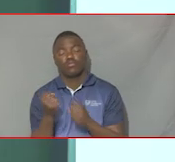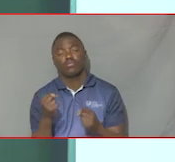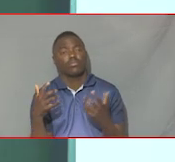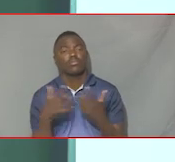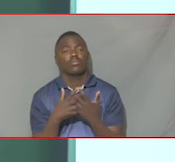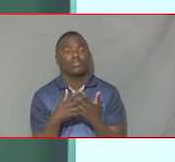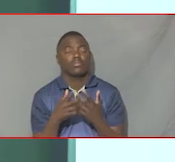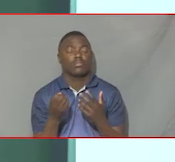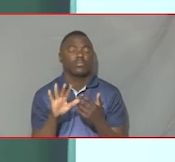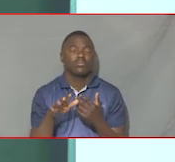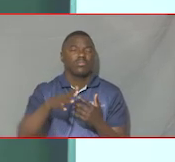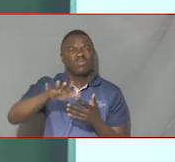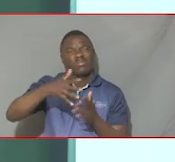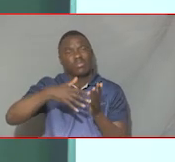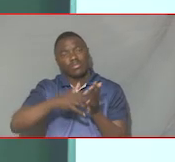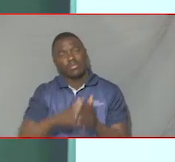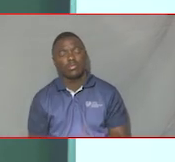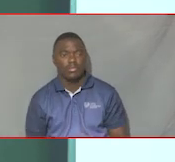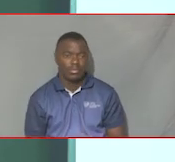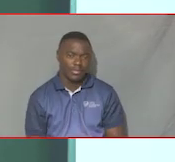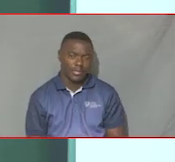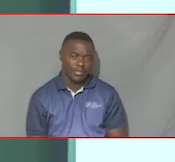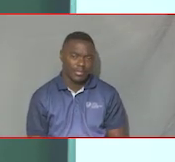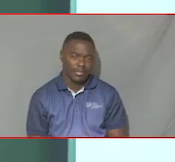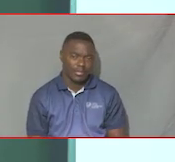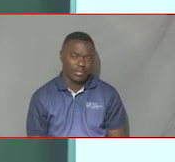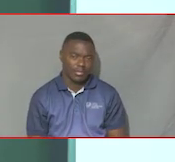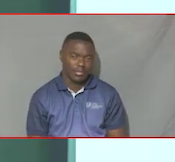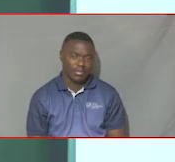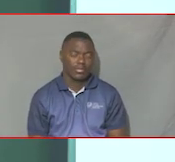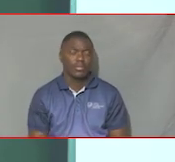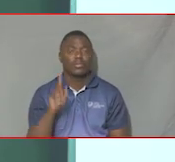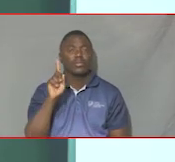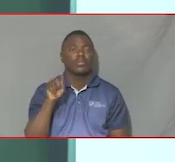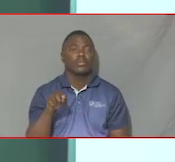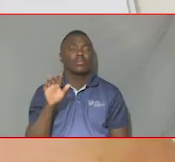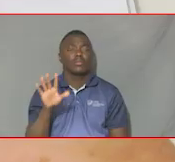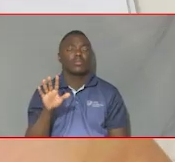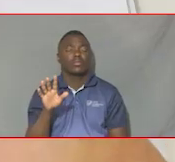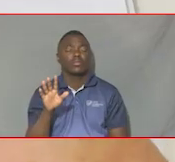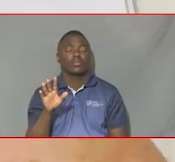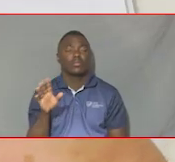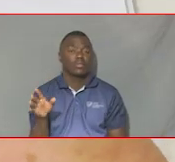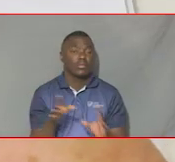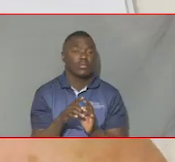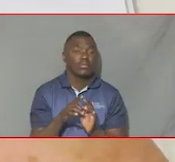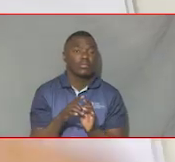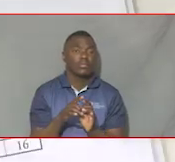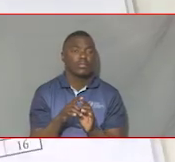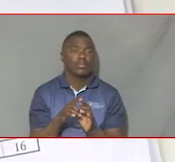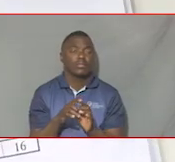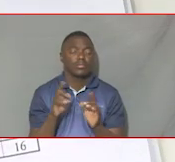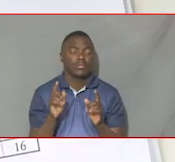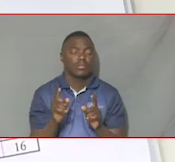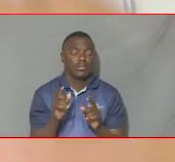or a weak correlation? So this question of 1.5 is not related to the table. Now